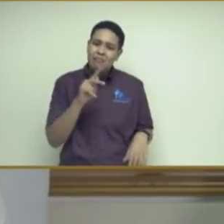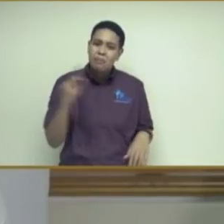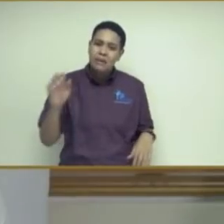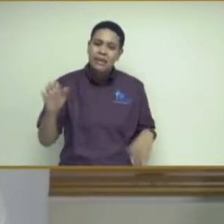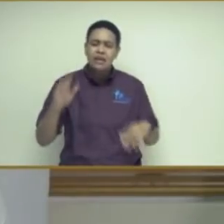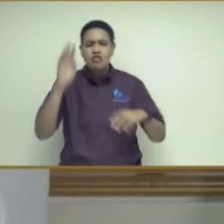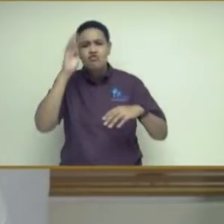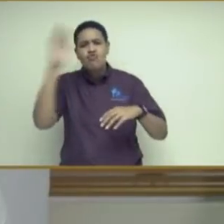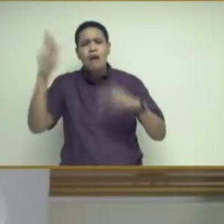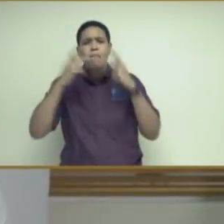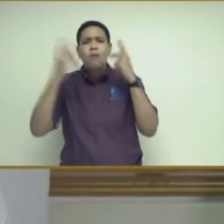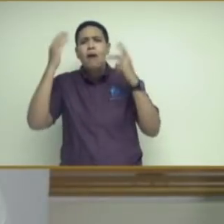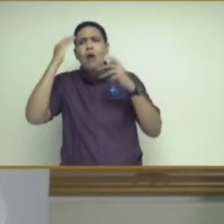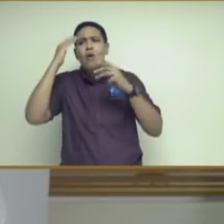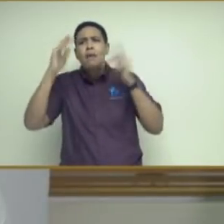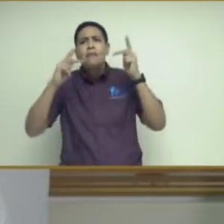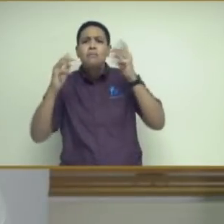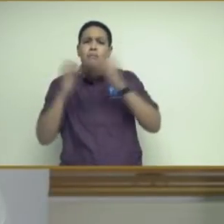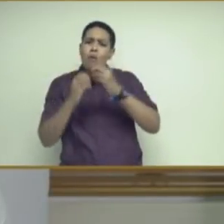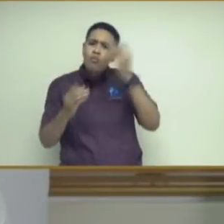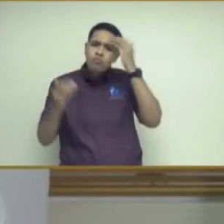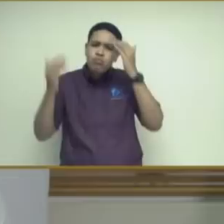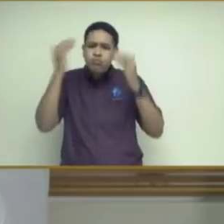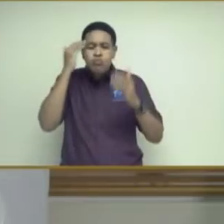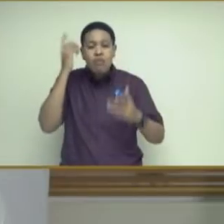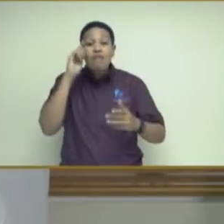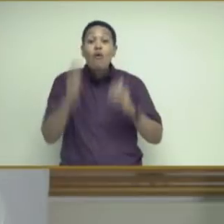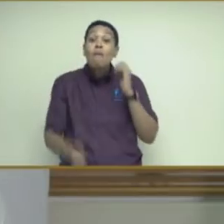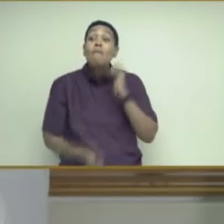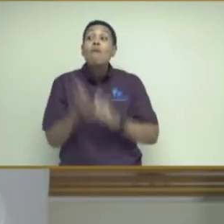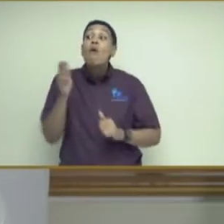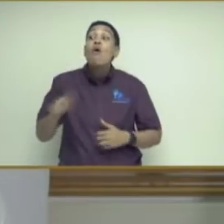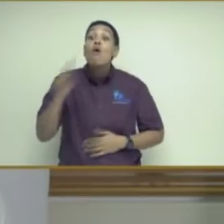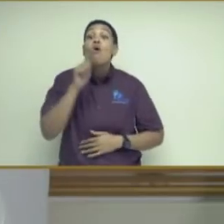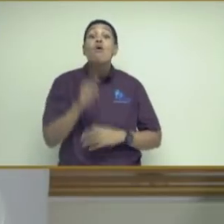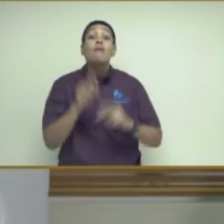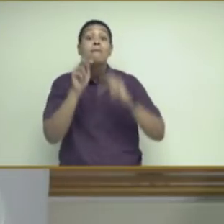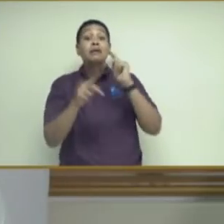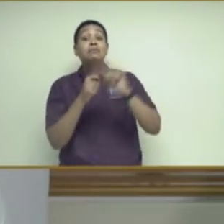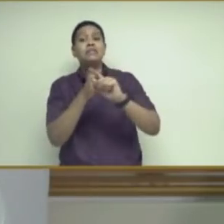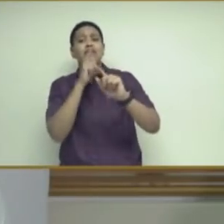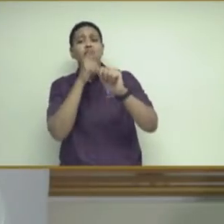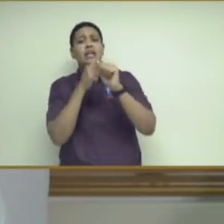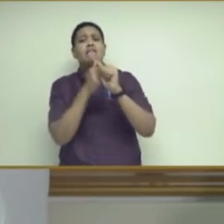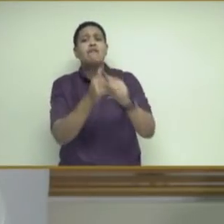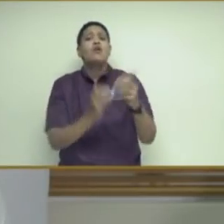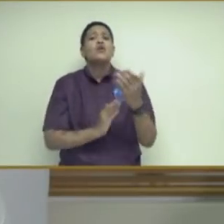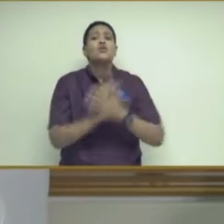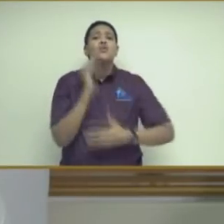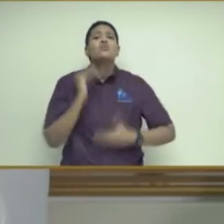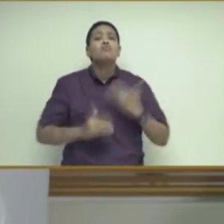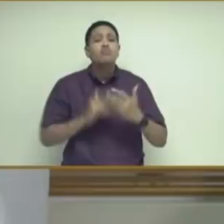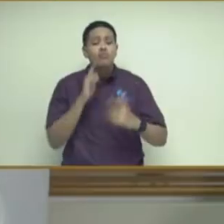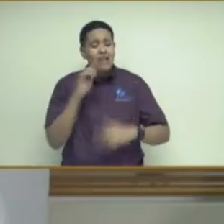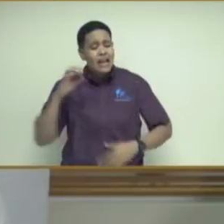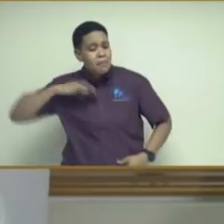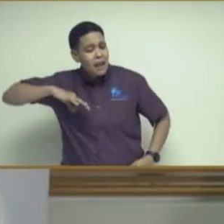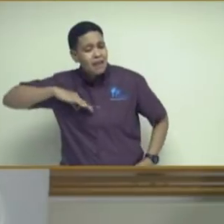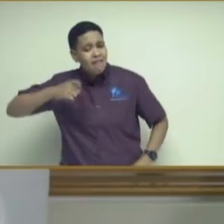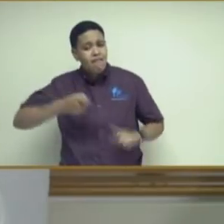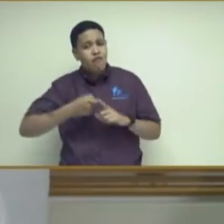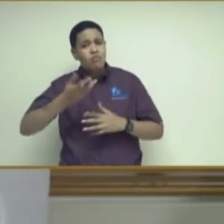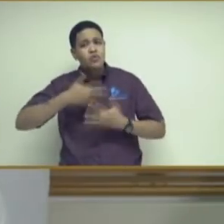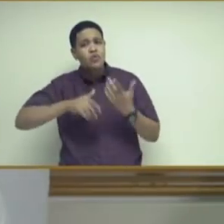persons are aware. And for the most part, persons have followed through and have benefited from the